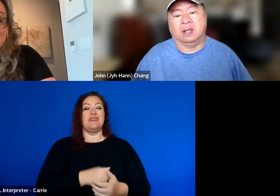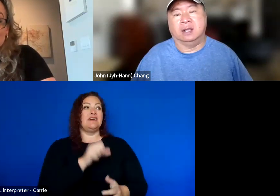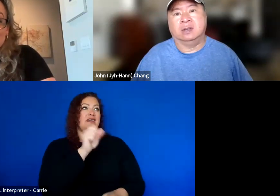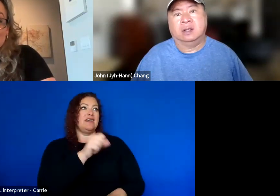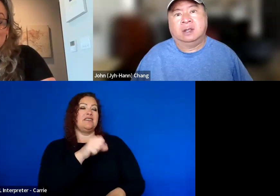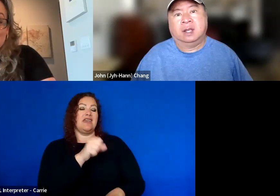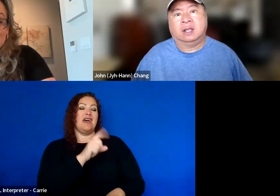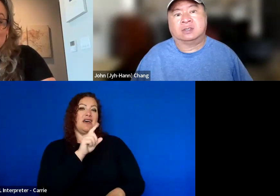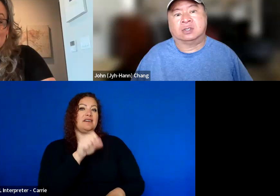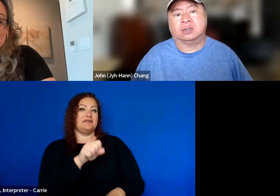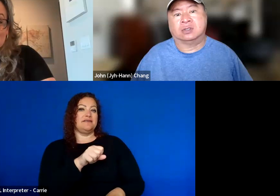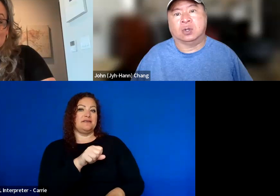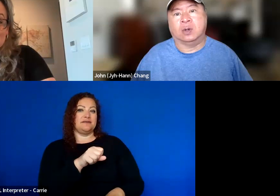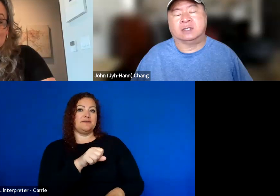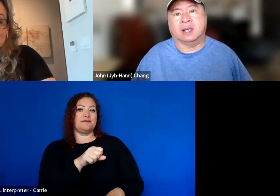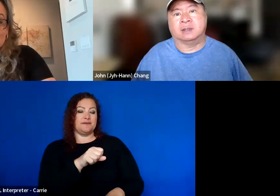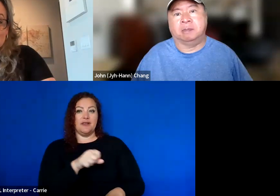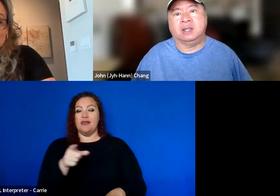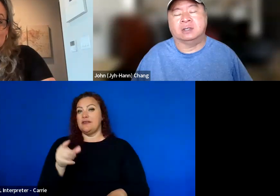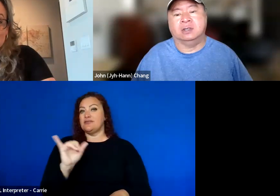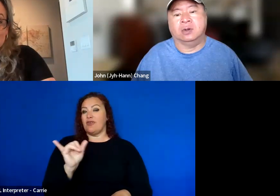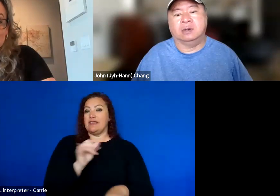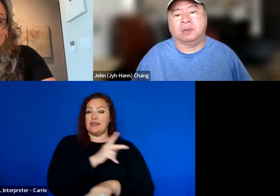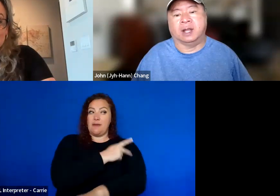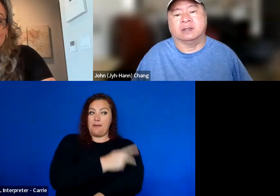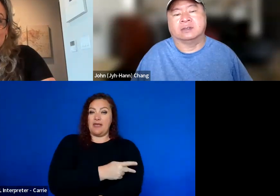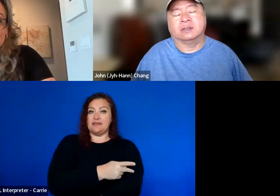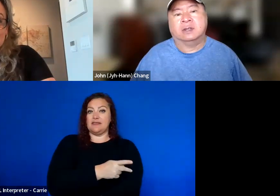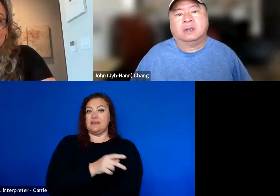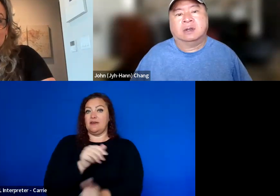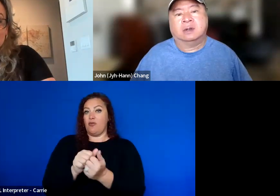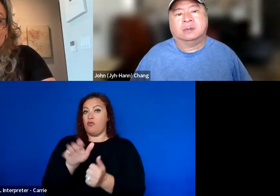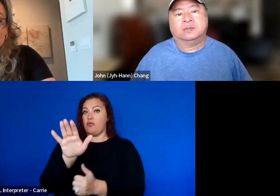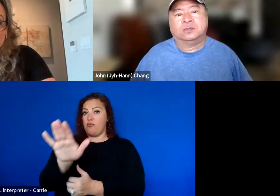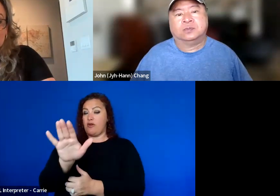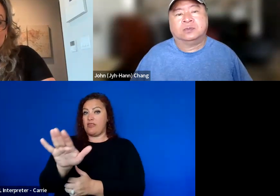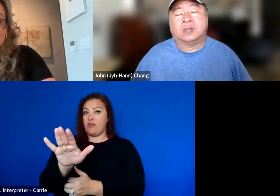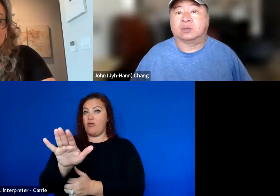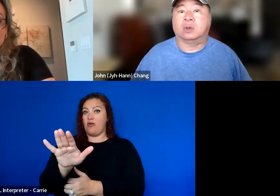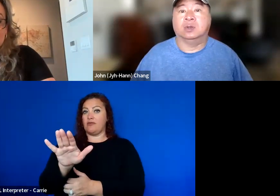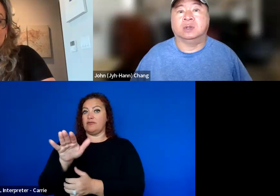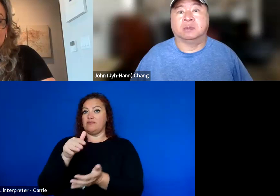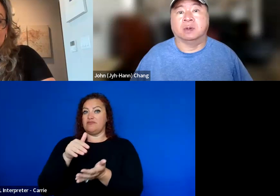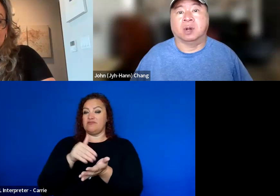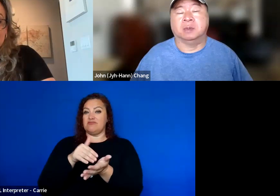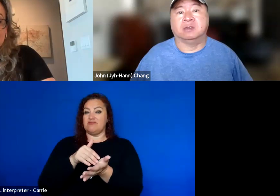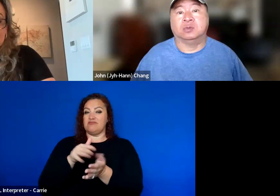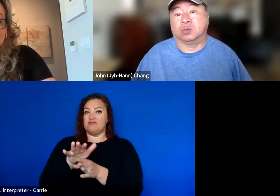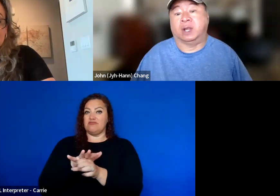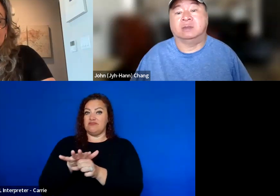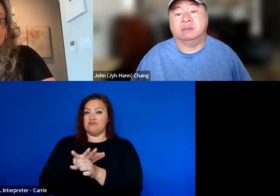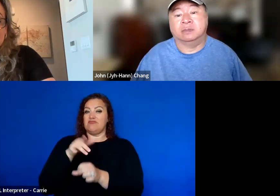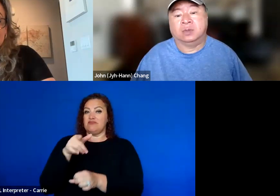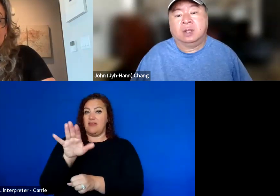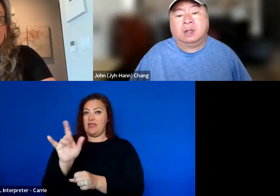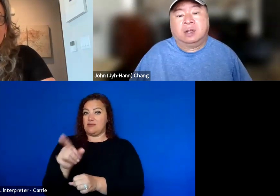Yeah, absolutely. It And really tends to. so as a patient in your practice, that's where you would probably